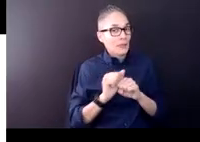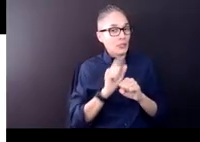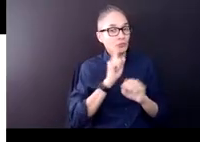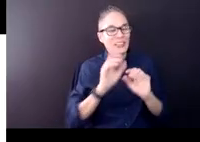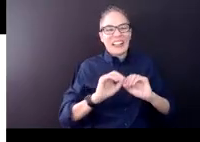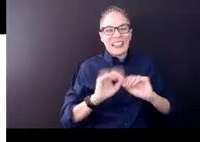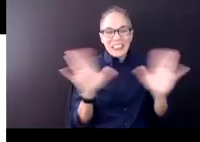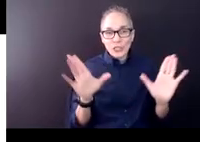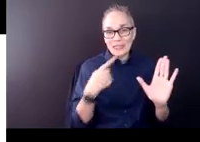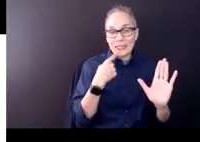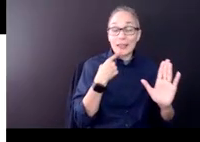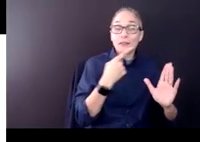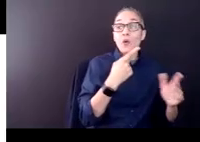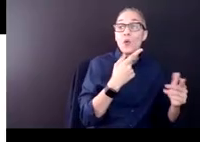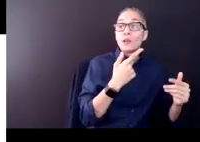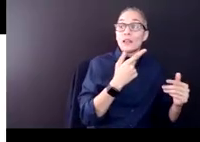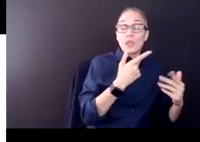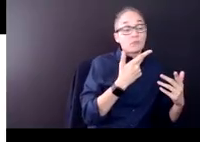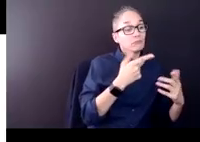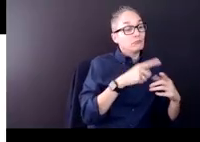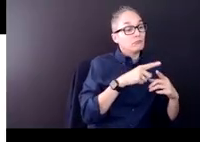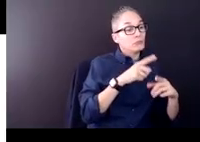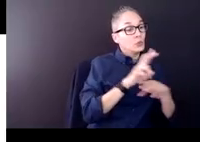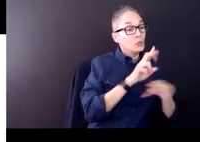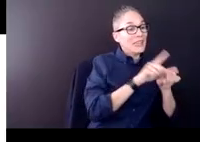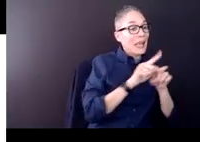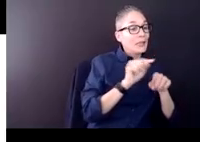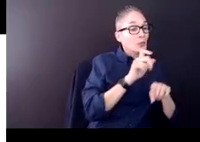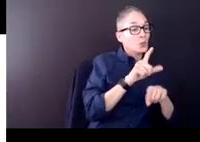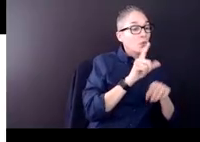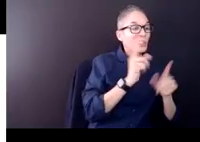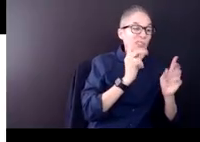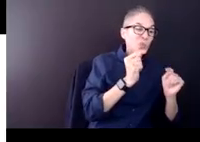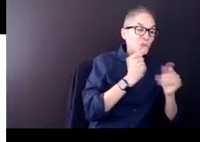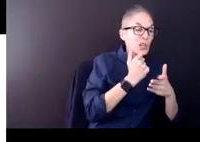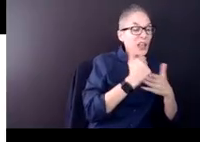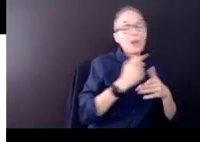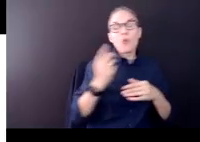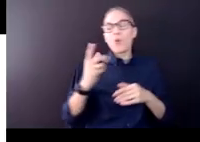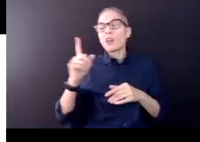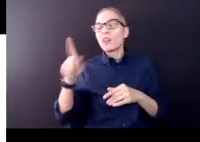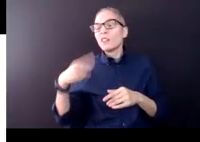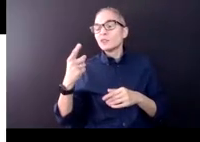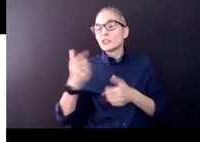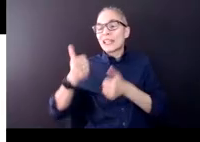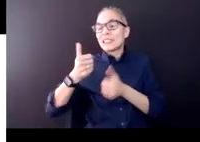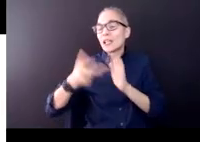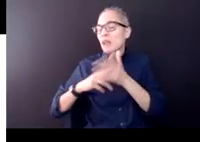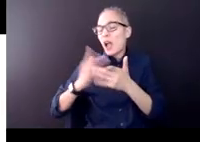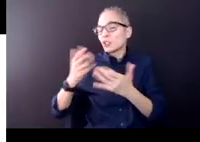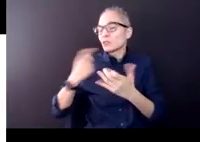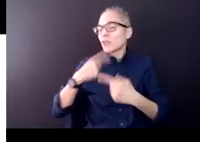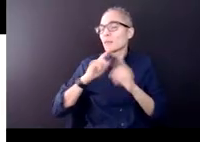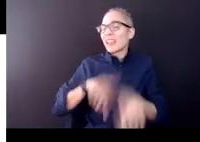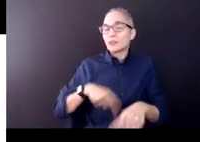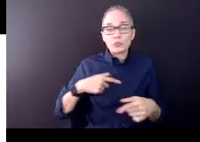in the policy that you have. But if you, and I've seen some policies where they say, no, I don't even want you to use